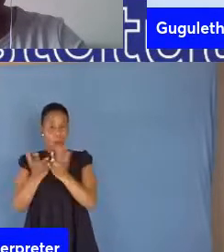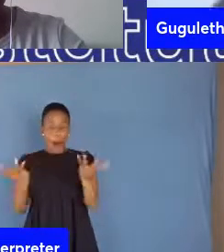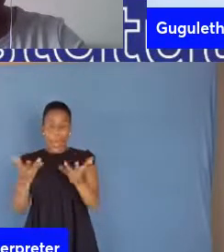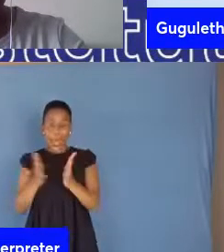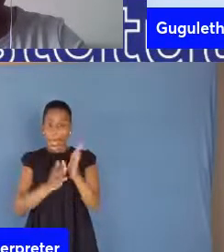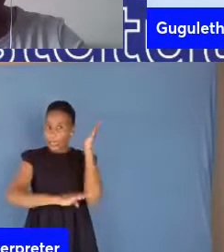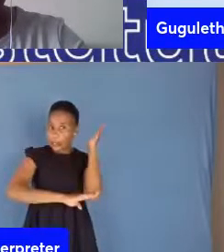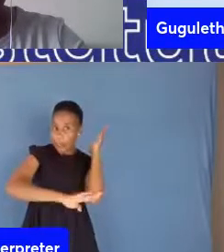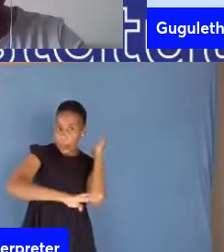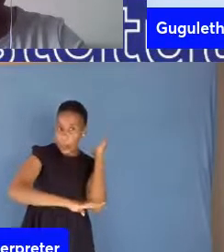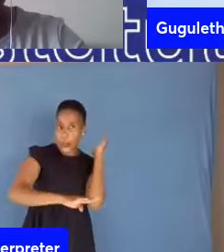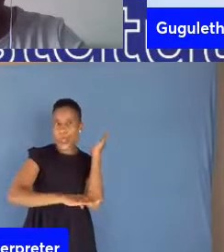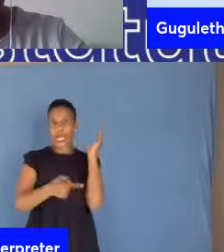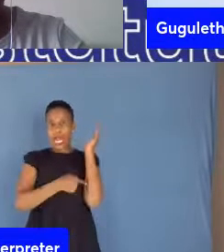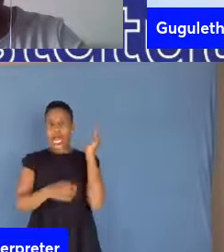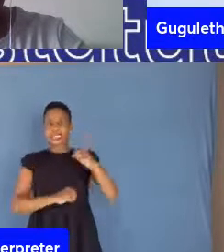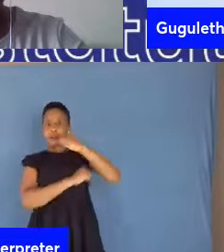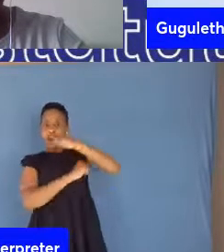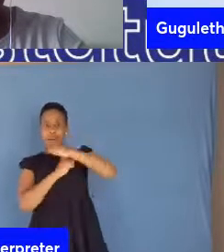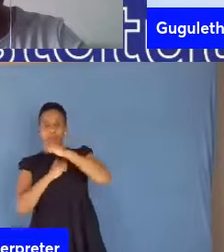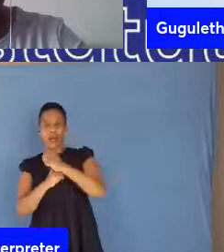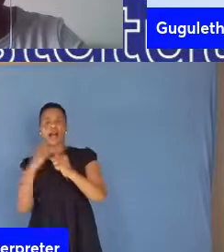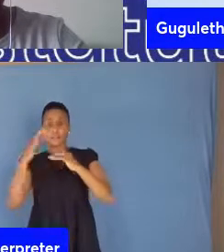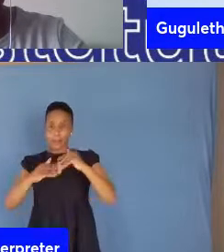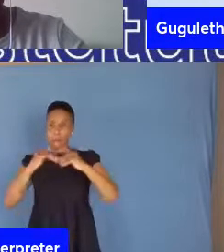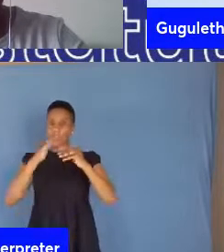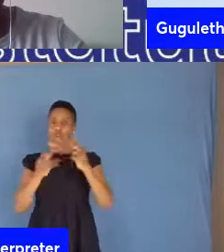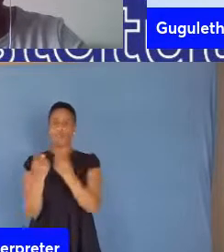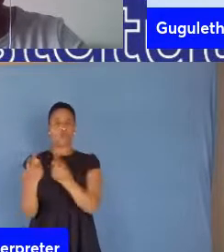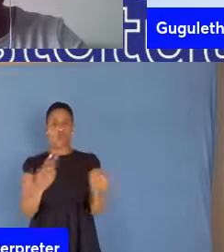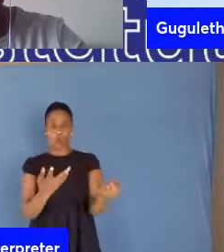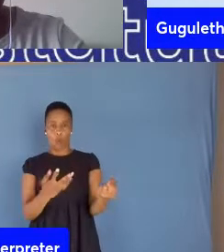and foundationally. So we absolutely need to let